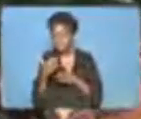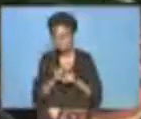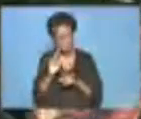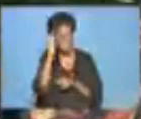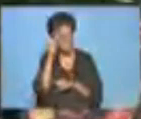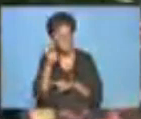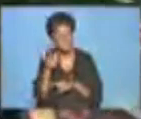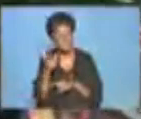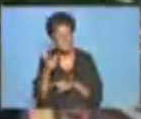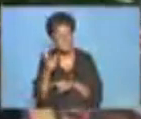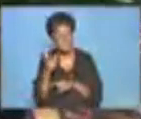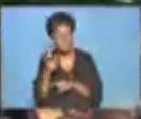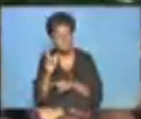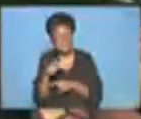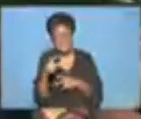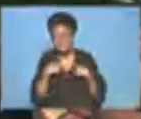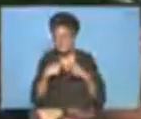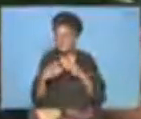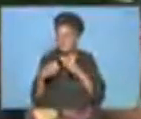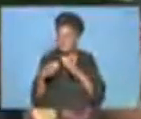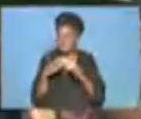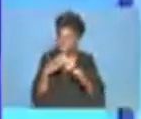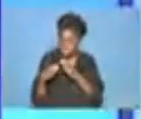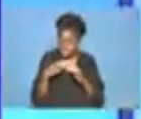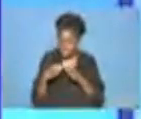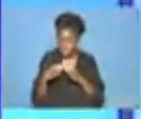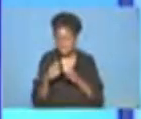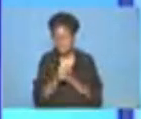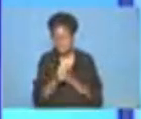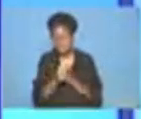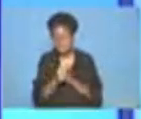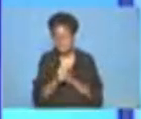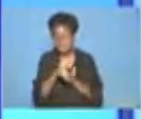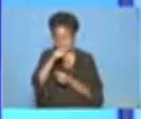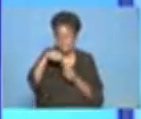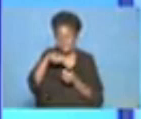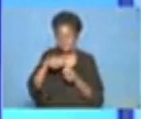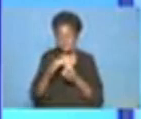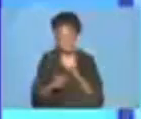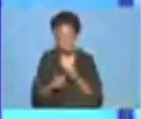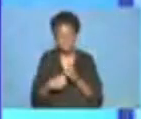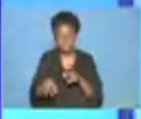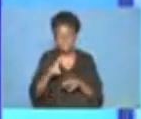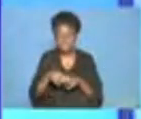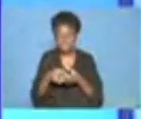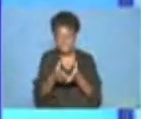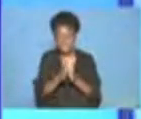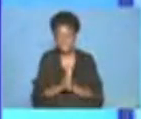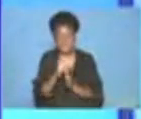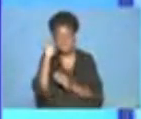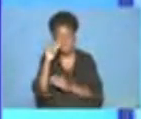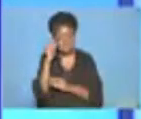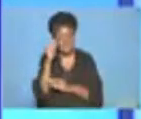that you solve by dialogue and discussion and education. Amid growing calls for the government to bring gender-based